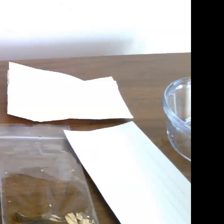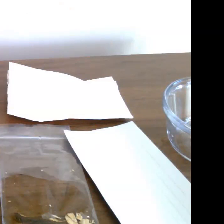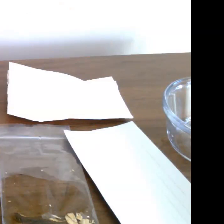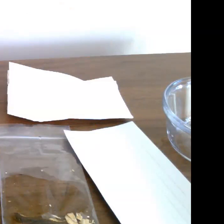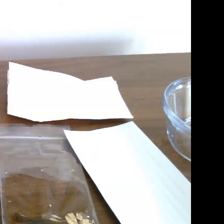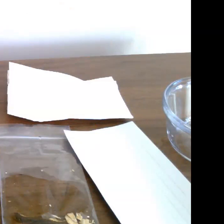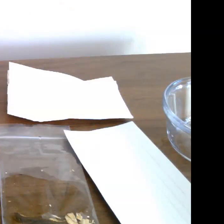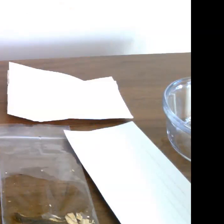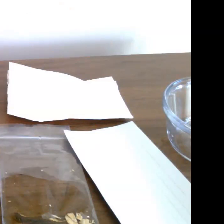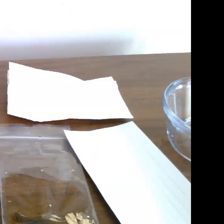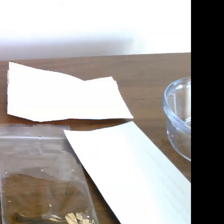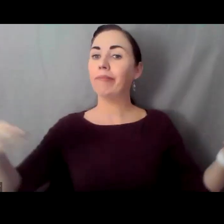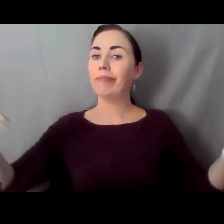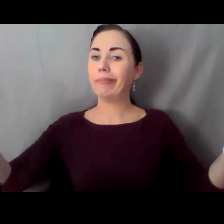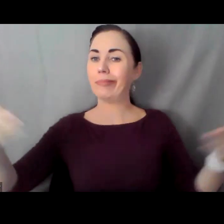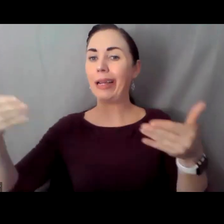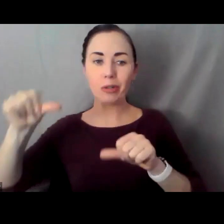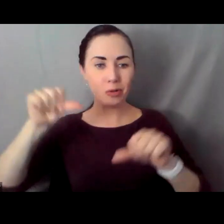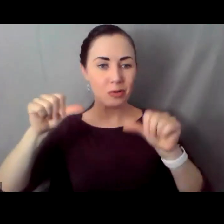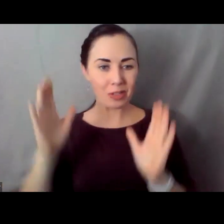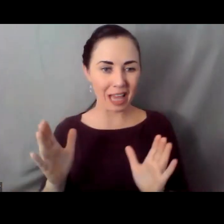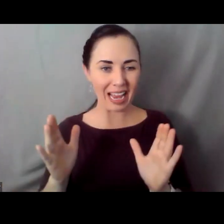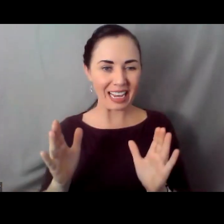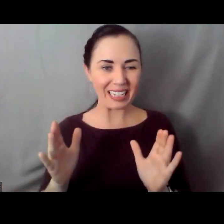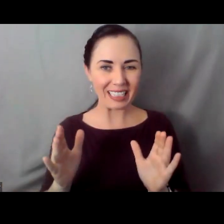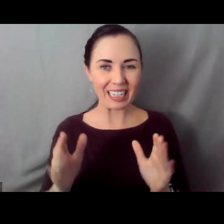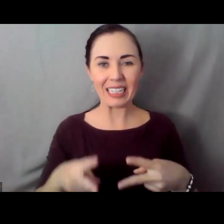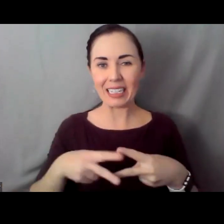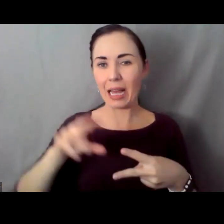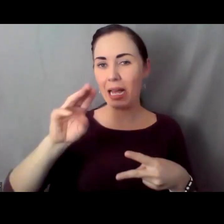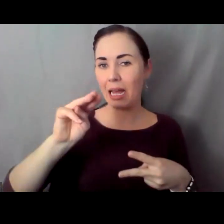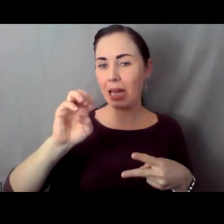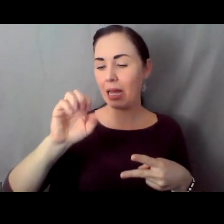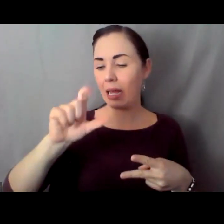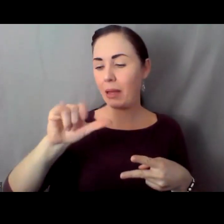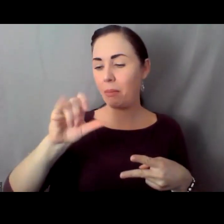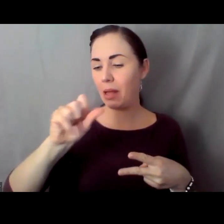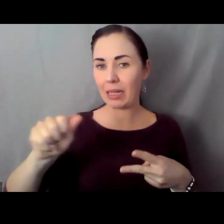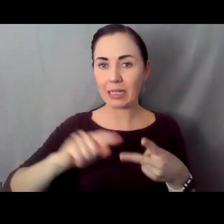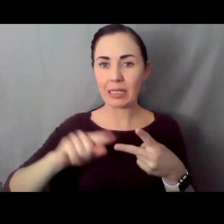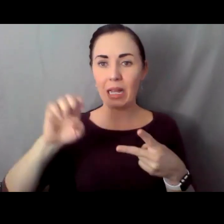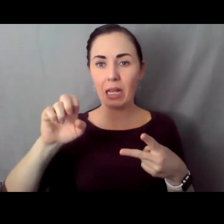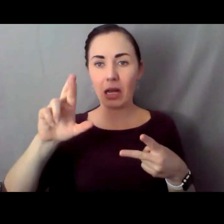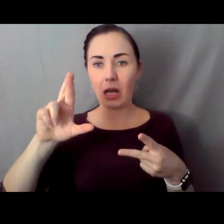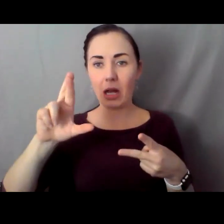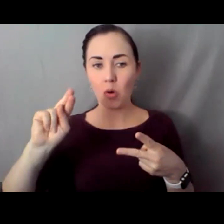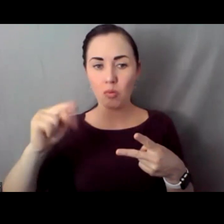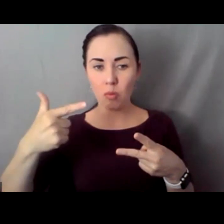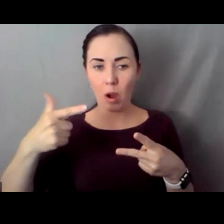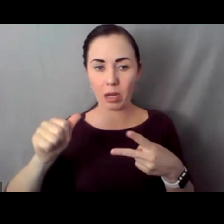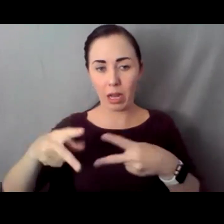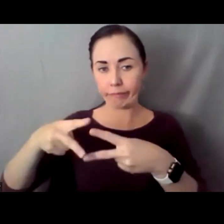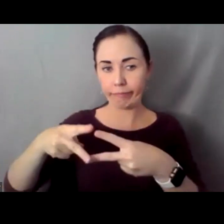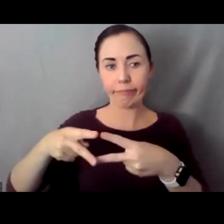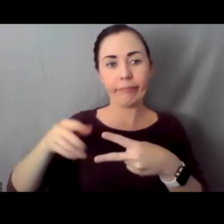that you can meet our scientists, Melissa and Aranga, and learn a little bit more about their research while our experiments sit